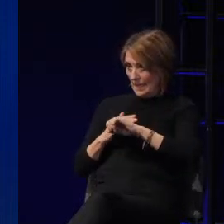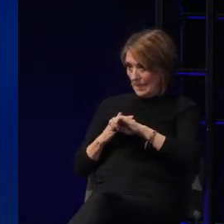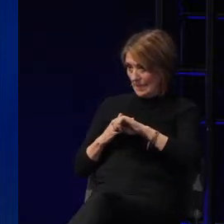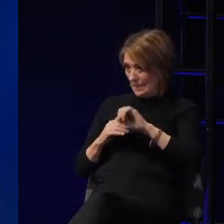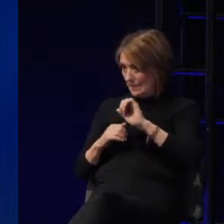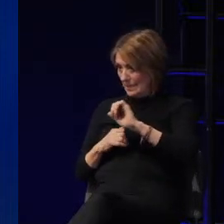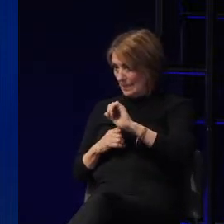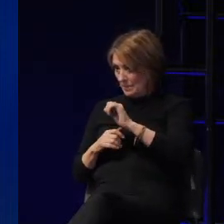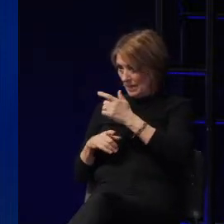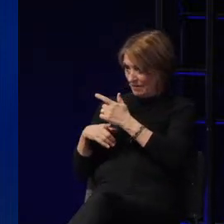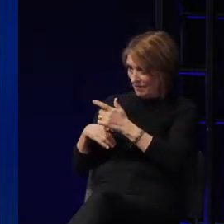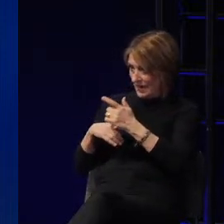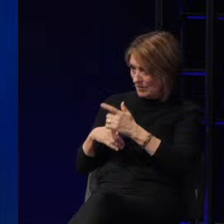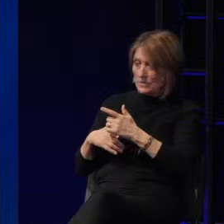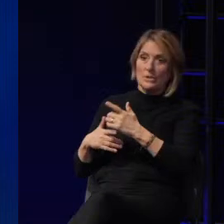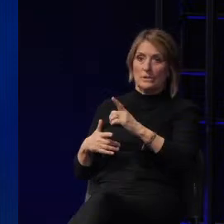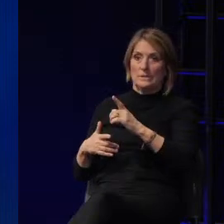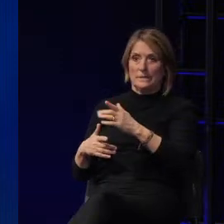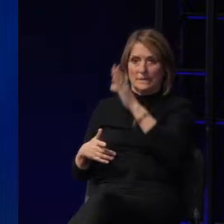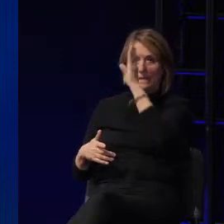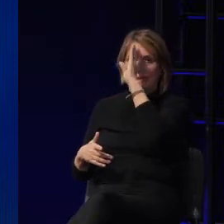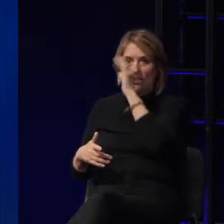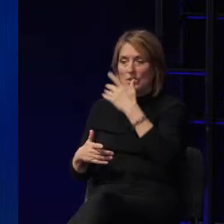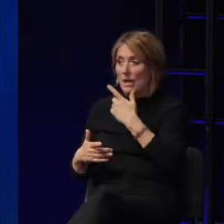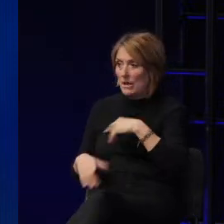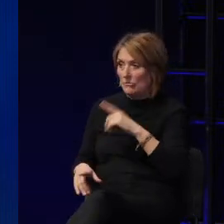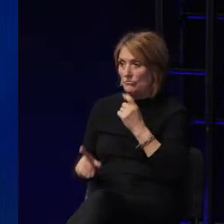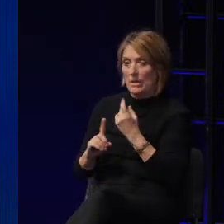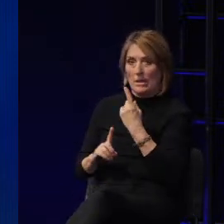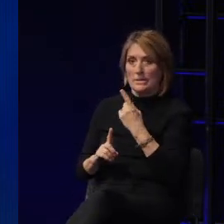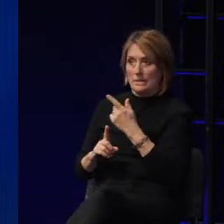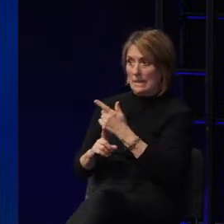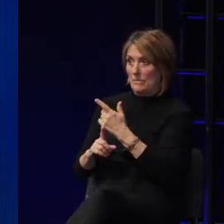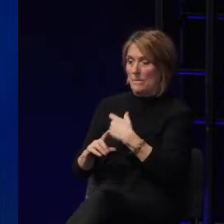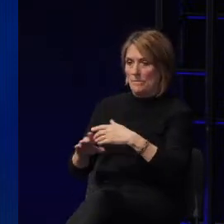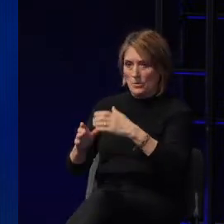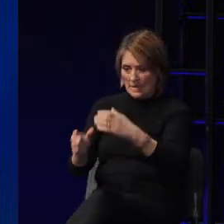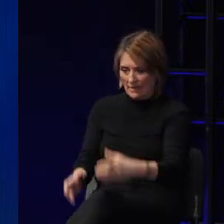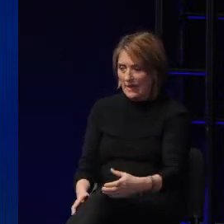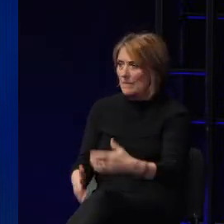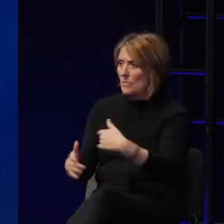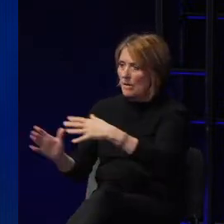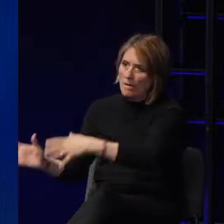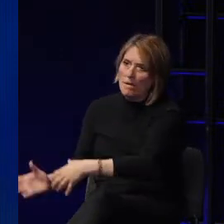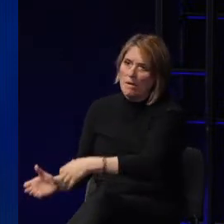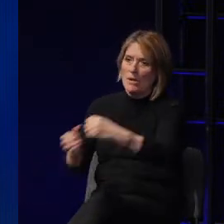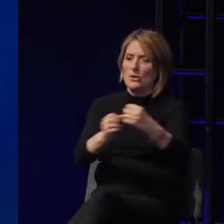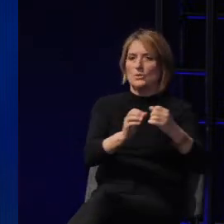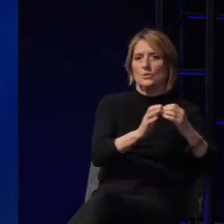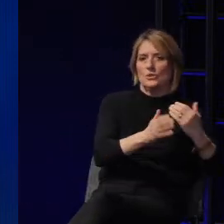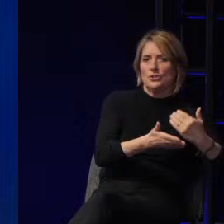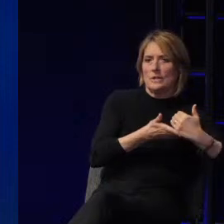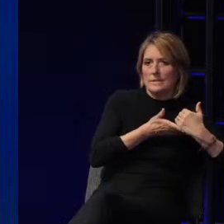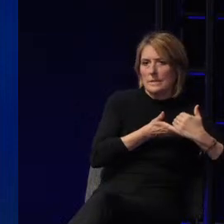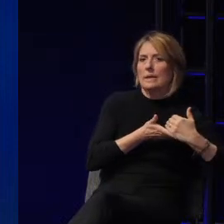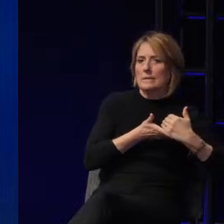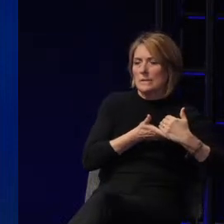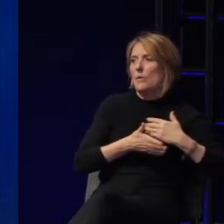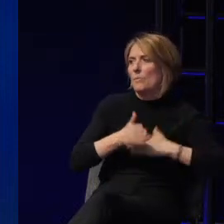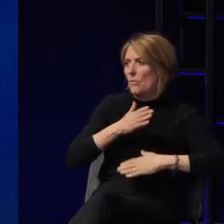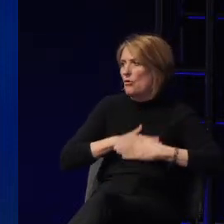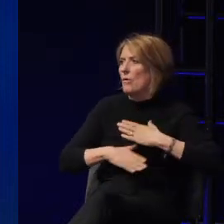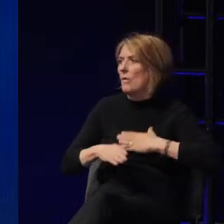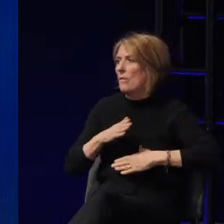some point we put down the cameras and we took her to a shelter. So there's a moralistic and ethical